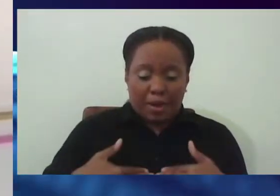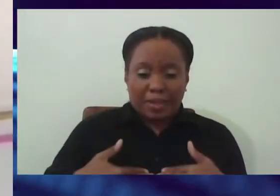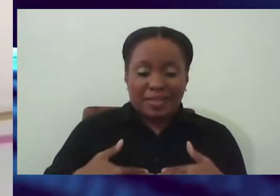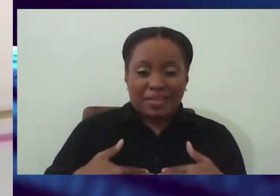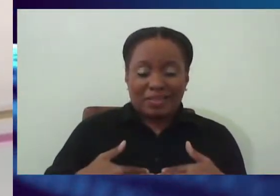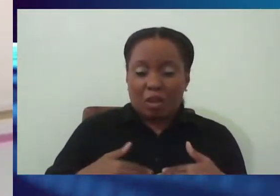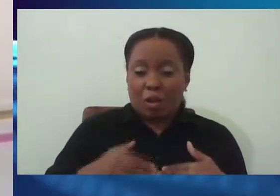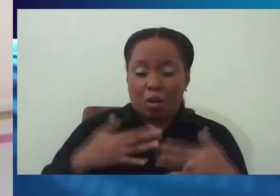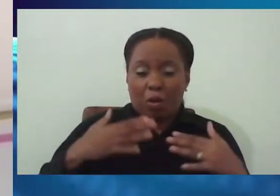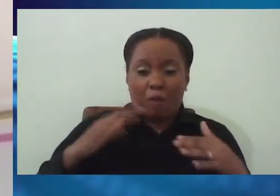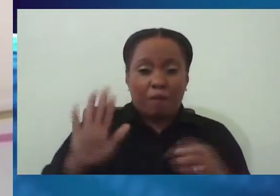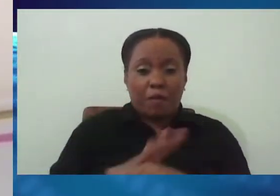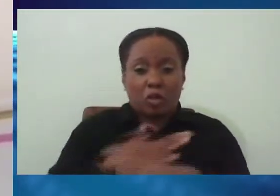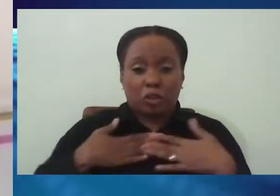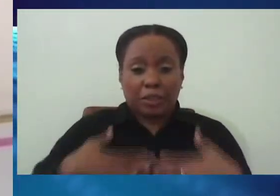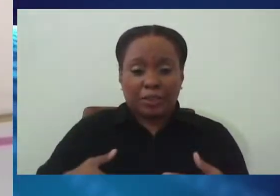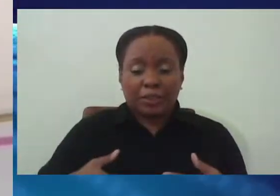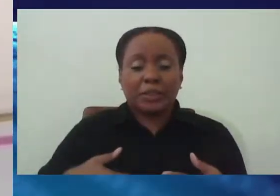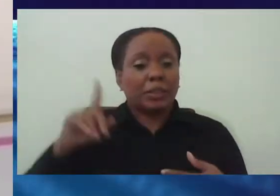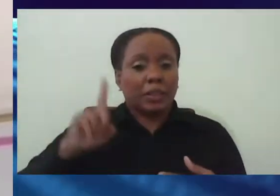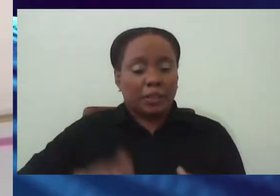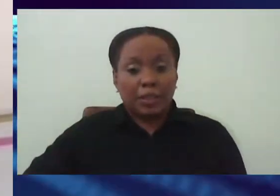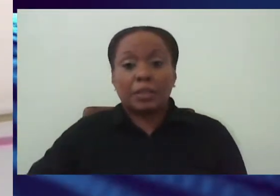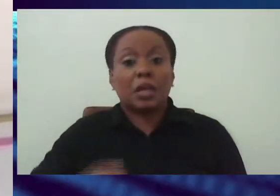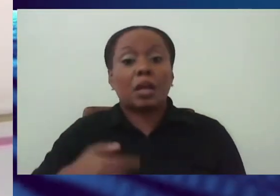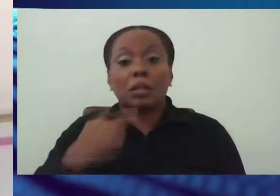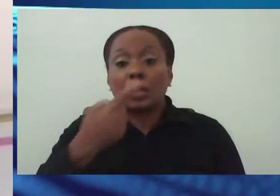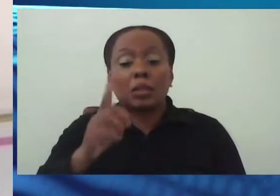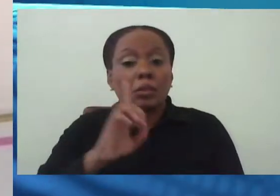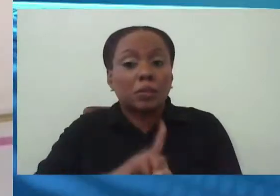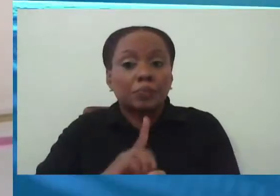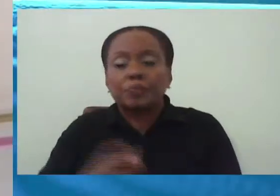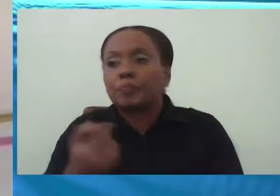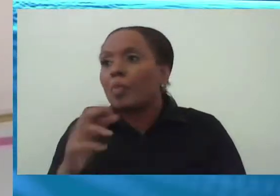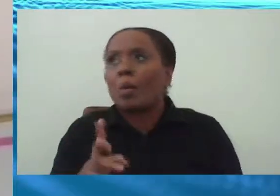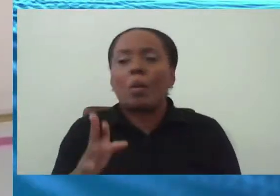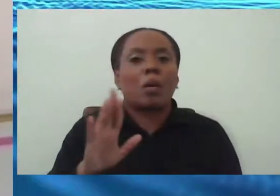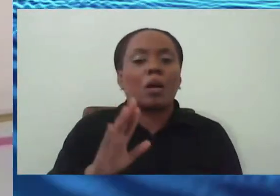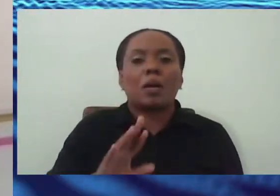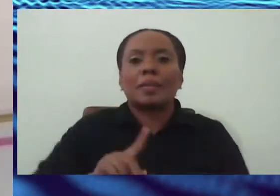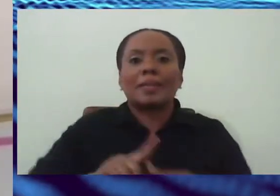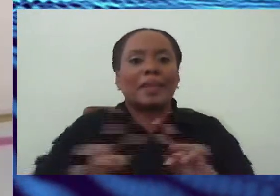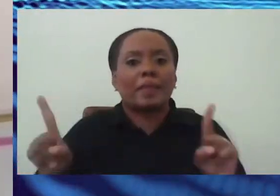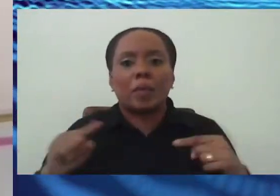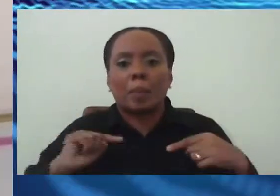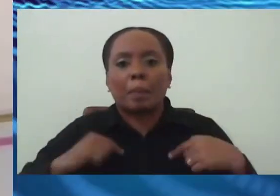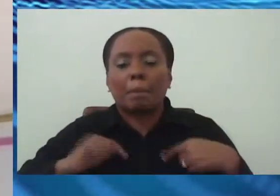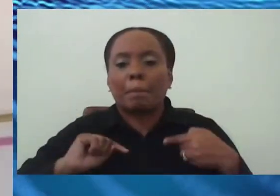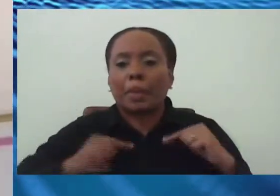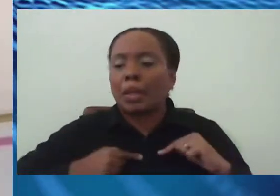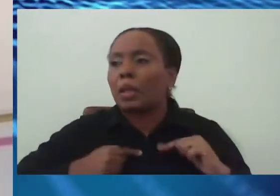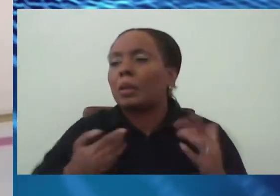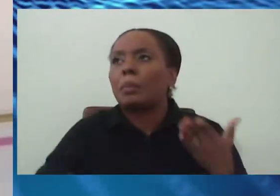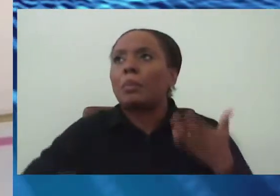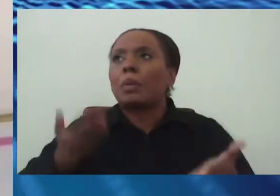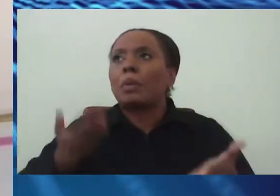to make sure that somebody is aware of that. Or if you have chest pain that might